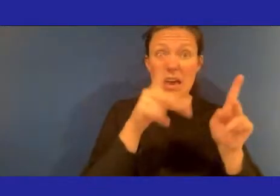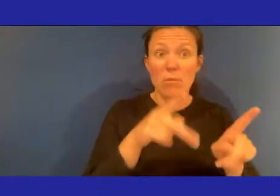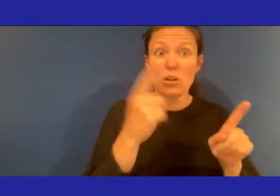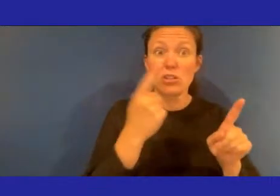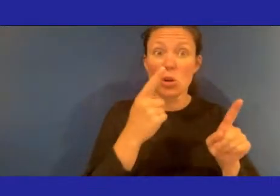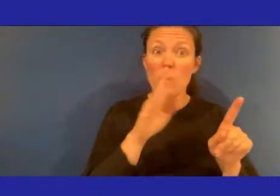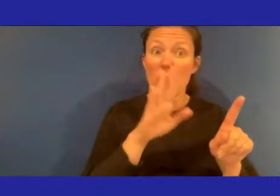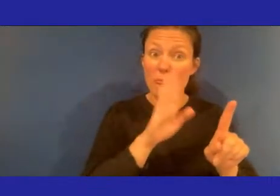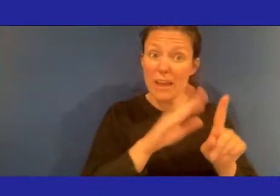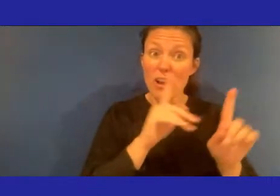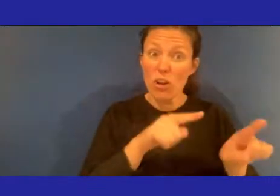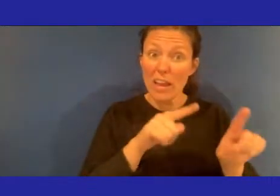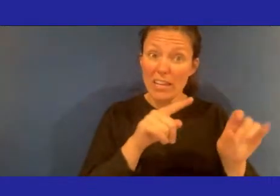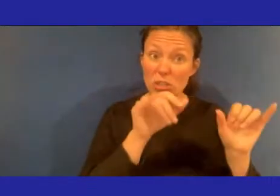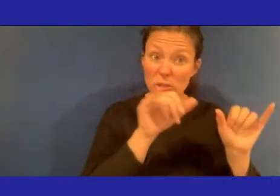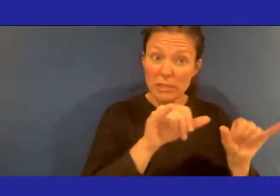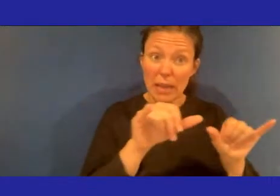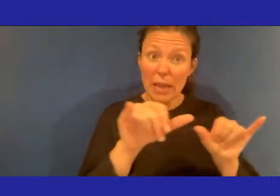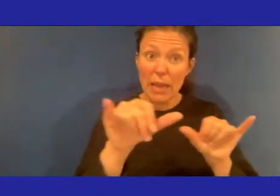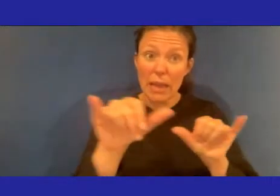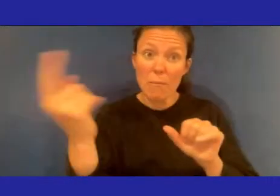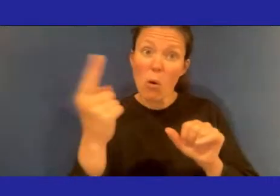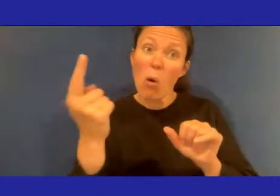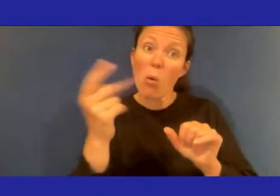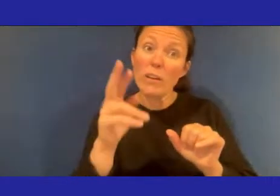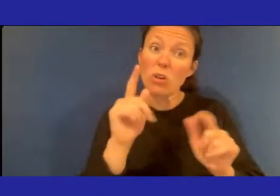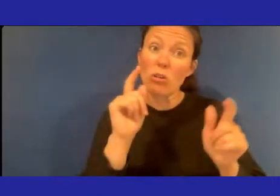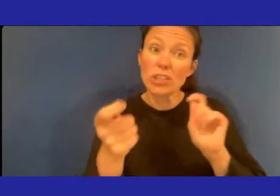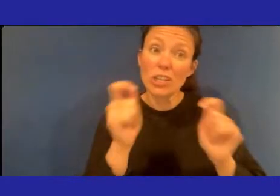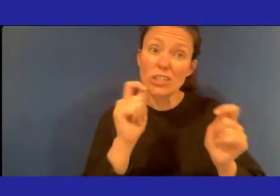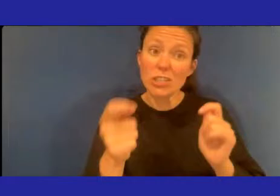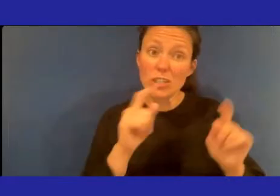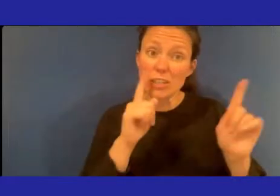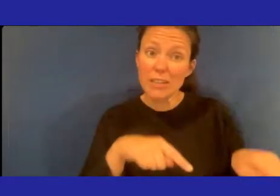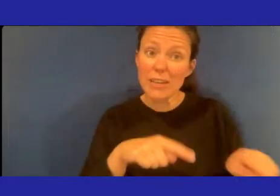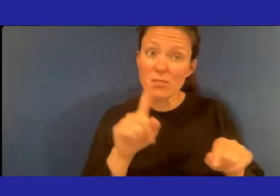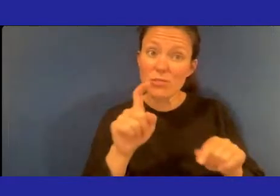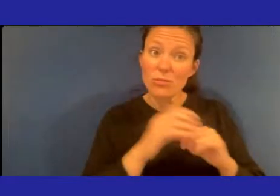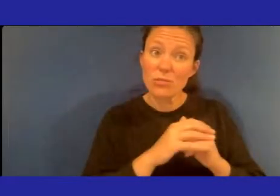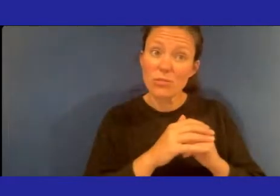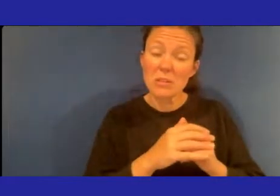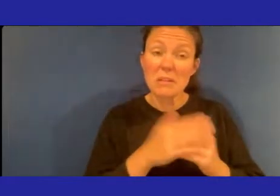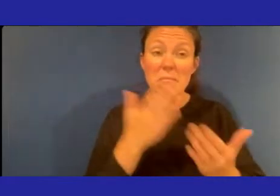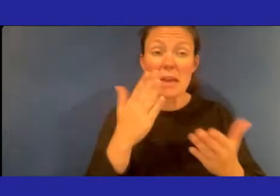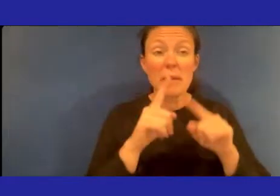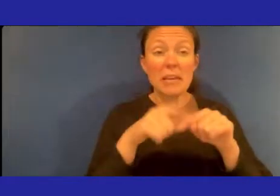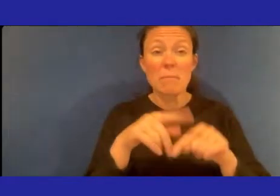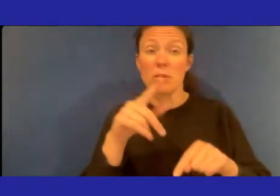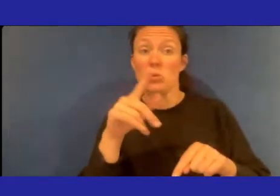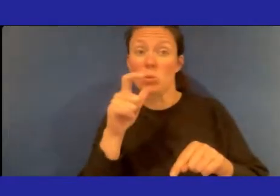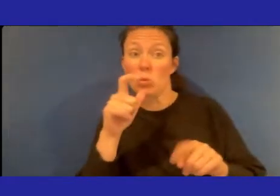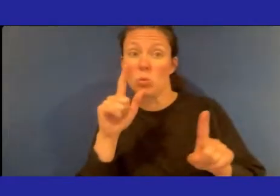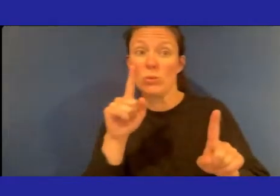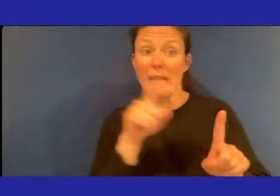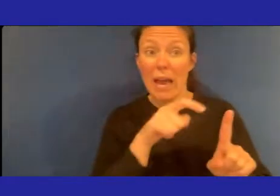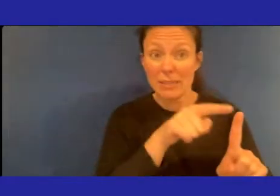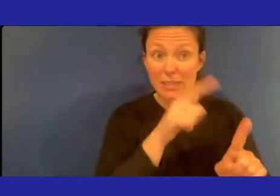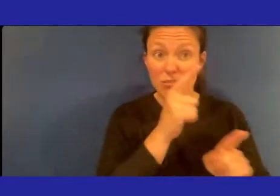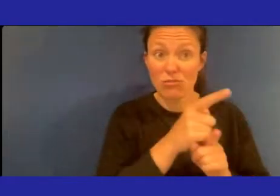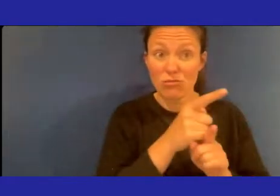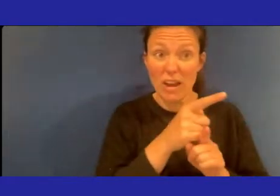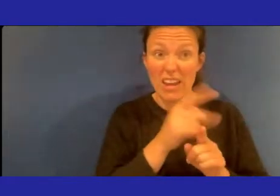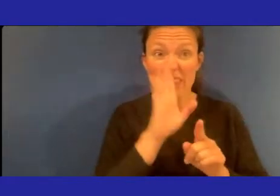people answer differently based on, both who's asking and how they feel at that moment, or sort of what